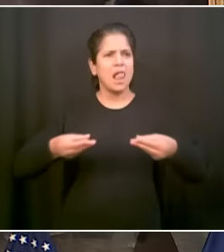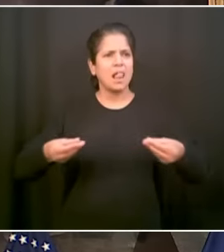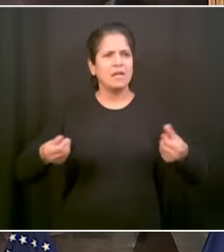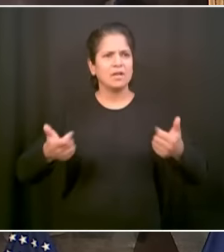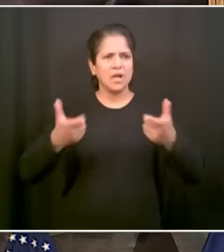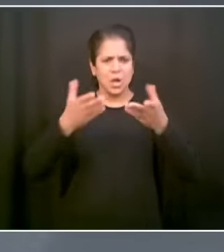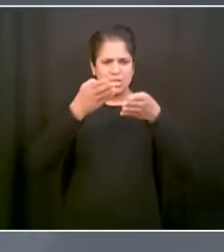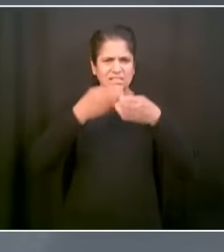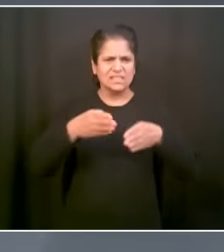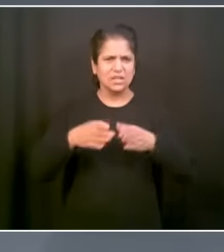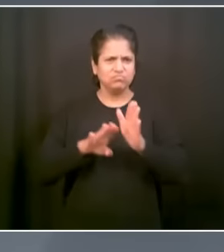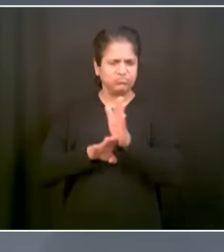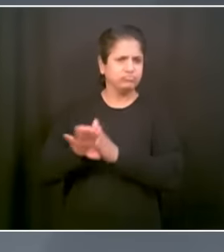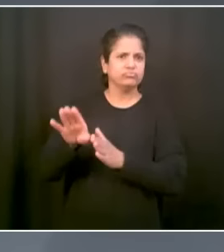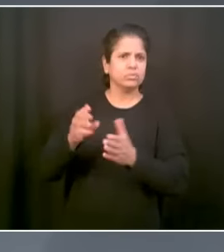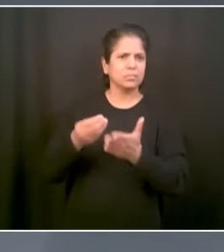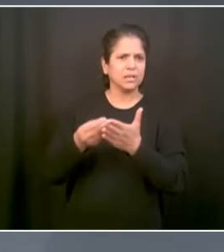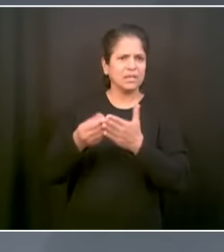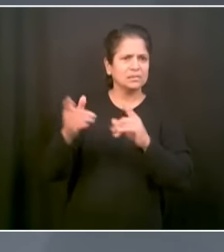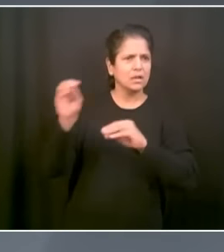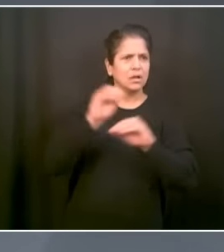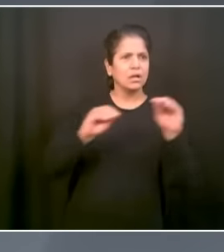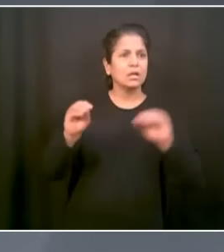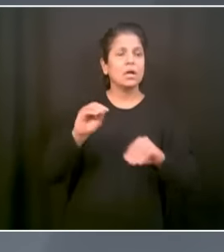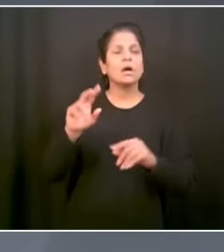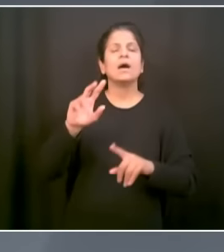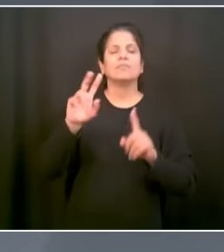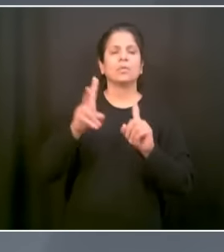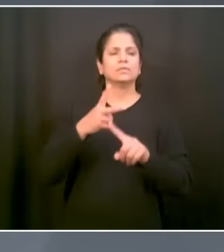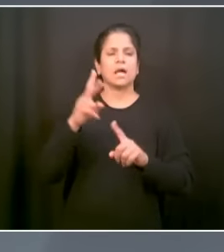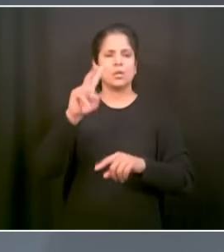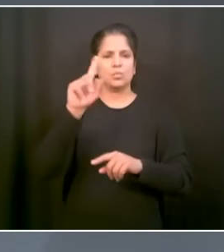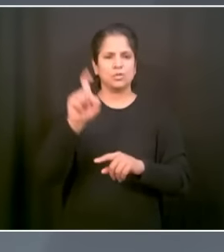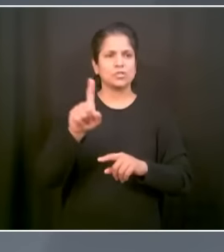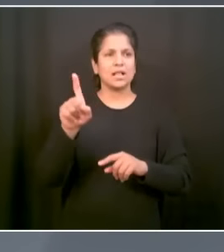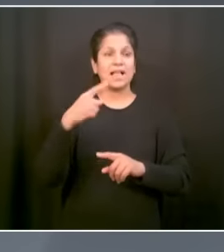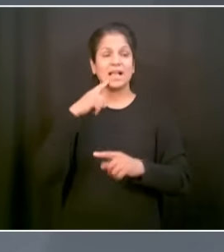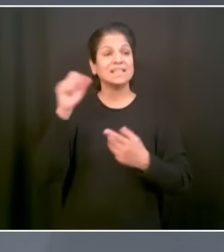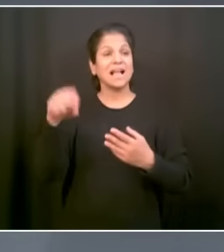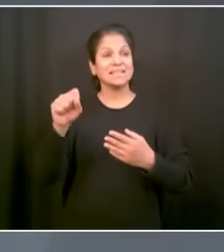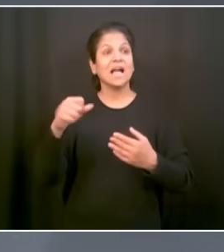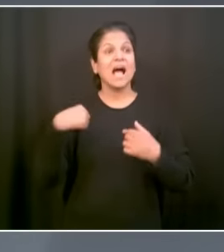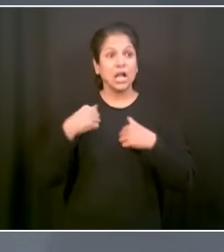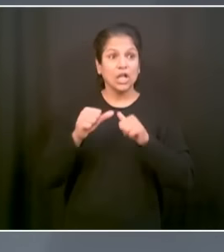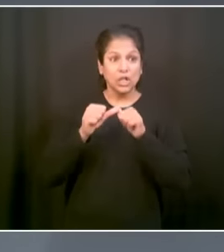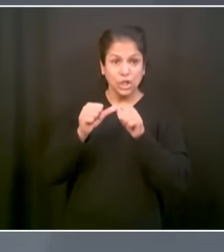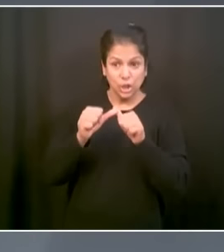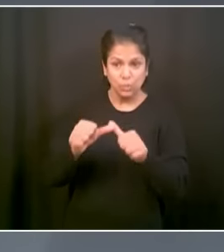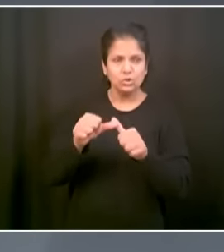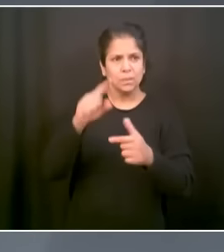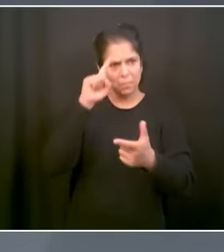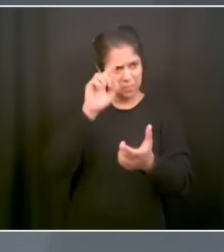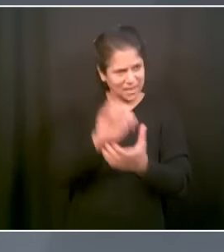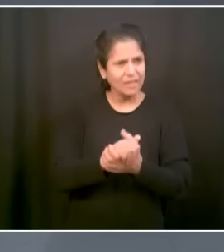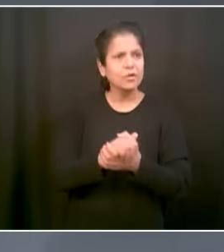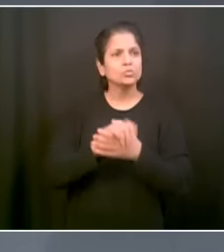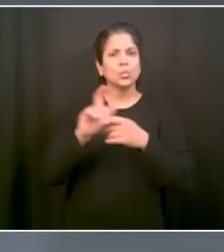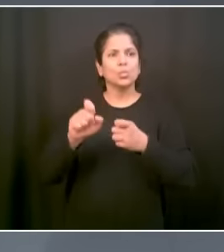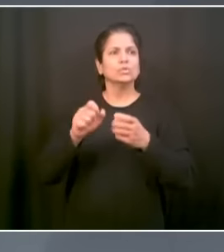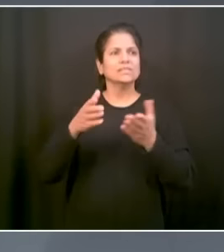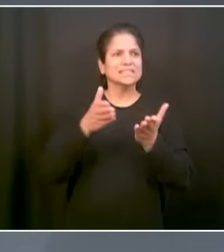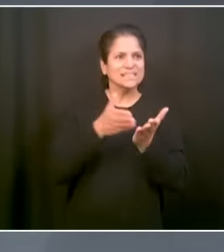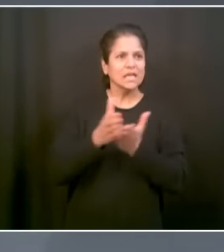So I'll start with the second question and then go to the first. Yes, I continue to believe that we need to disband the SRG. And I'm currently